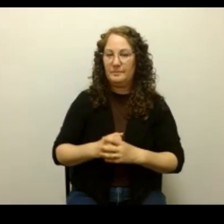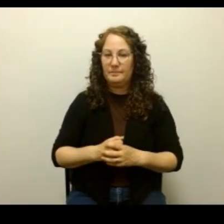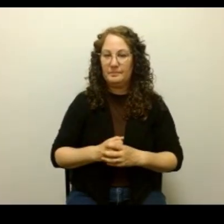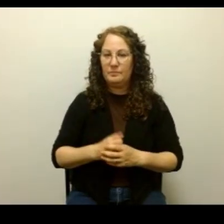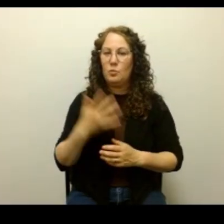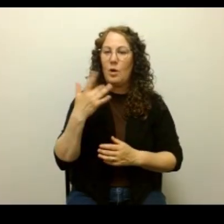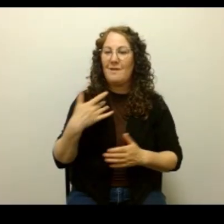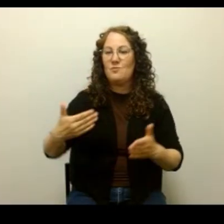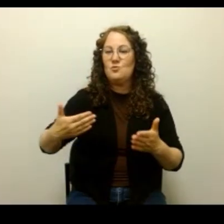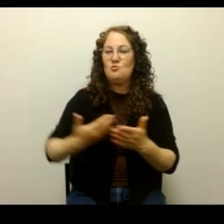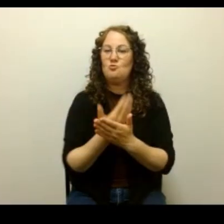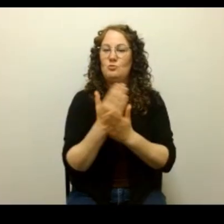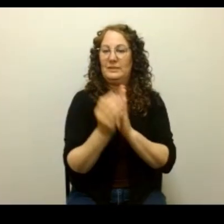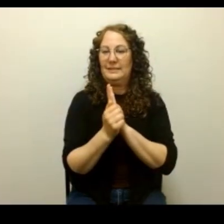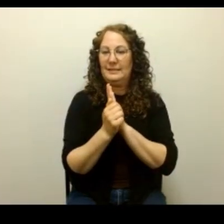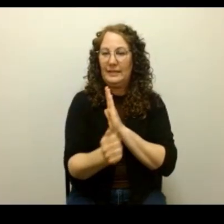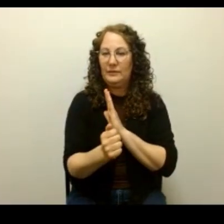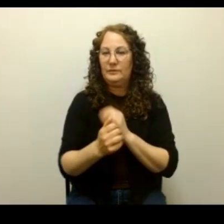new skills,